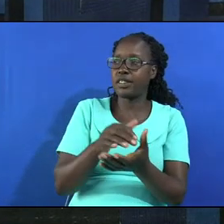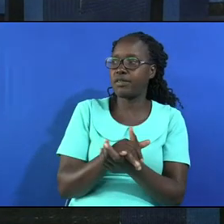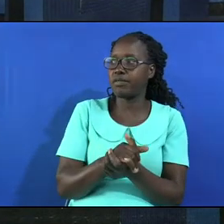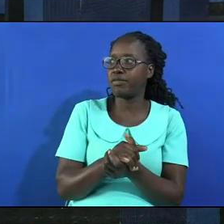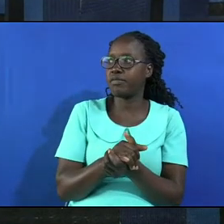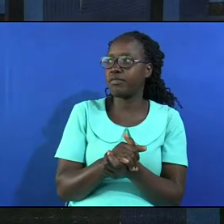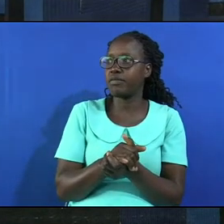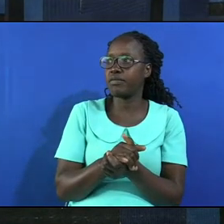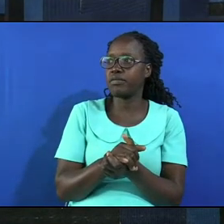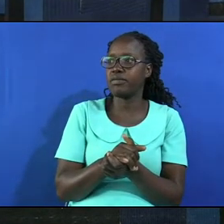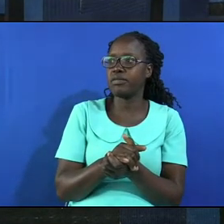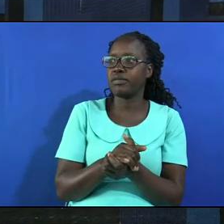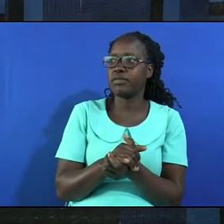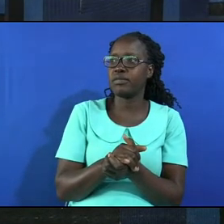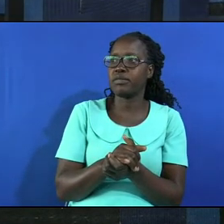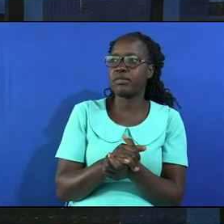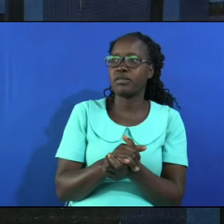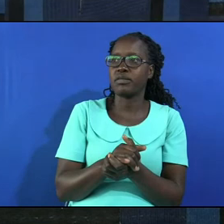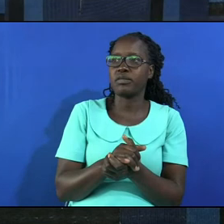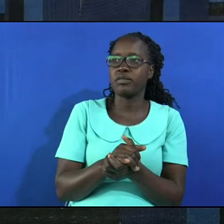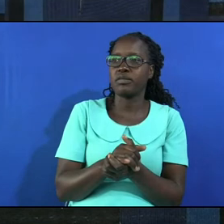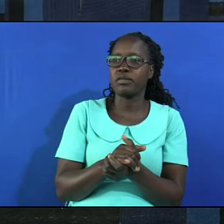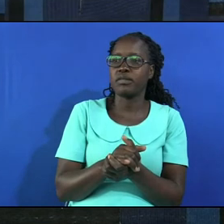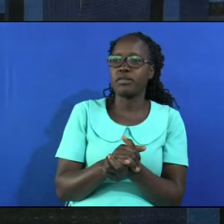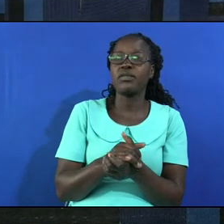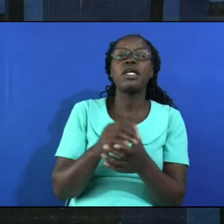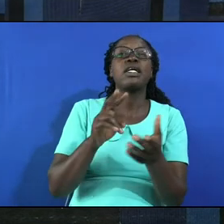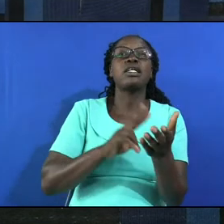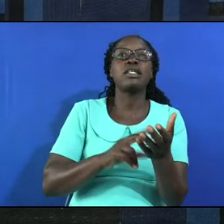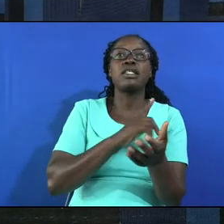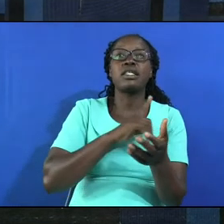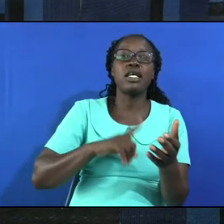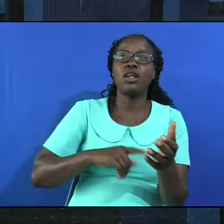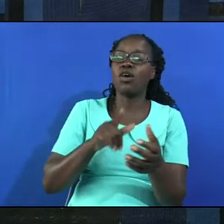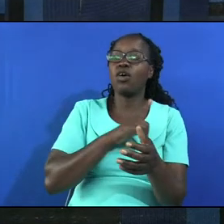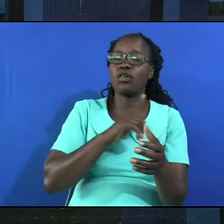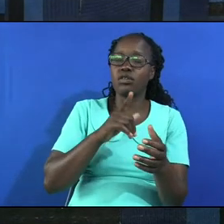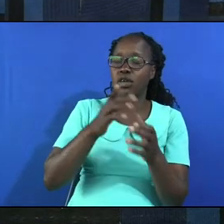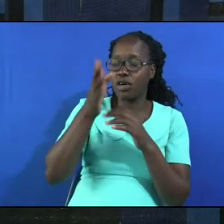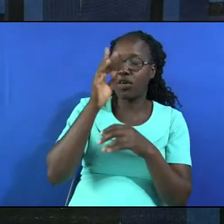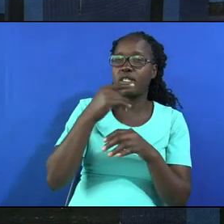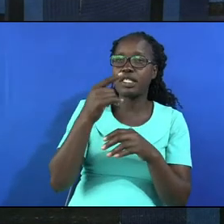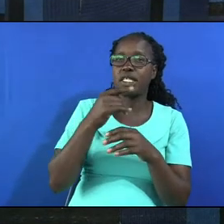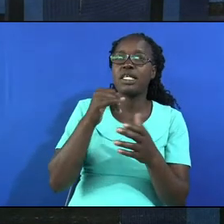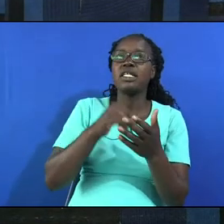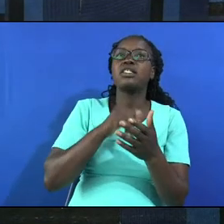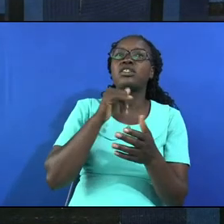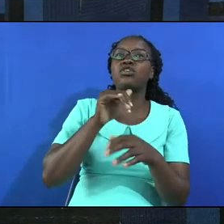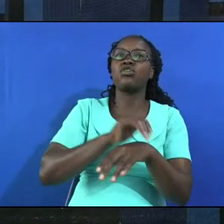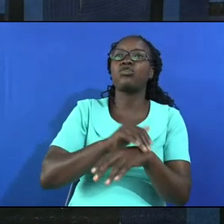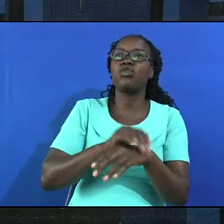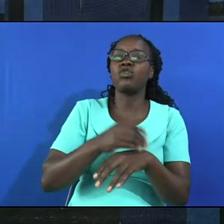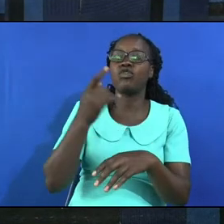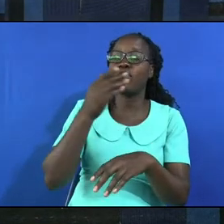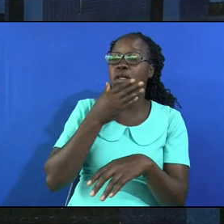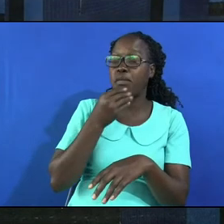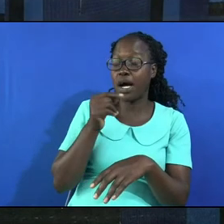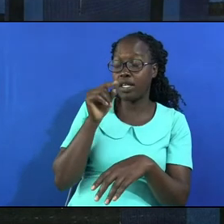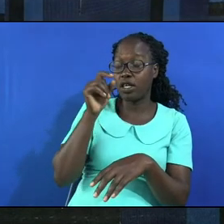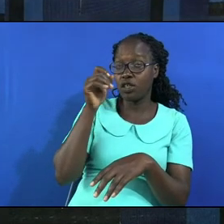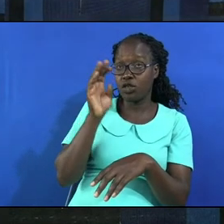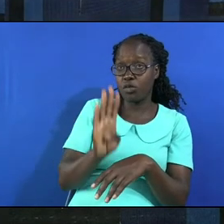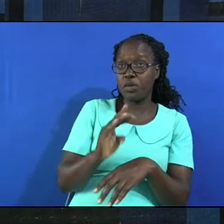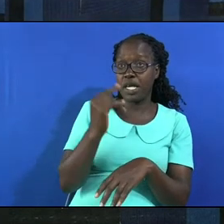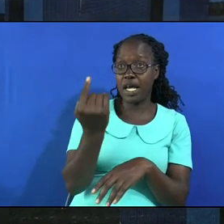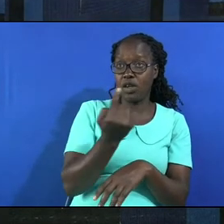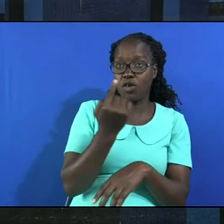it." Verse 18. "The Lord God said, 'It is not good for the